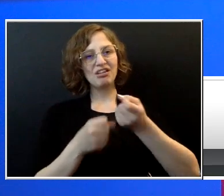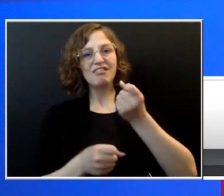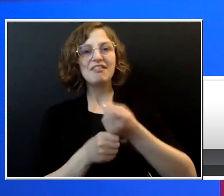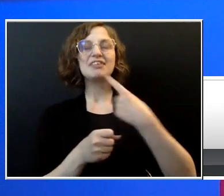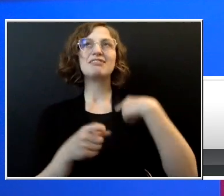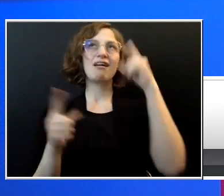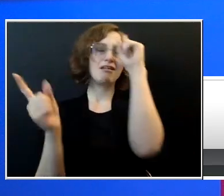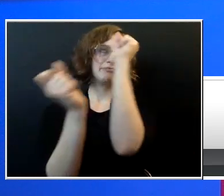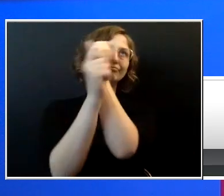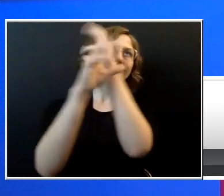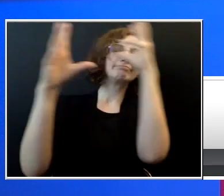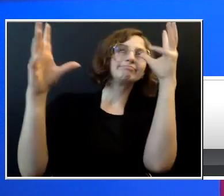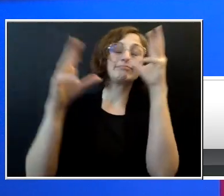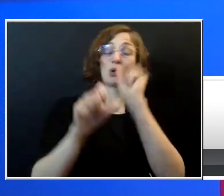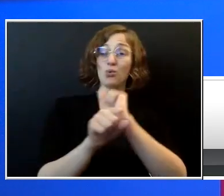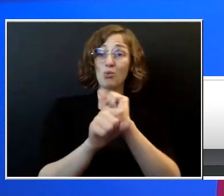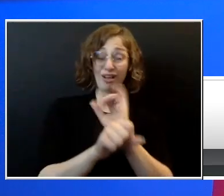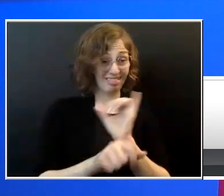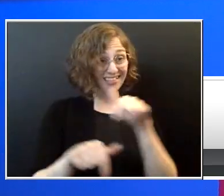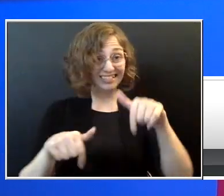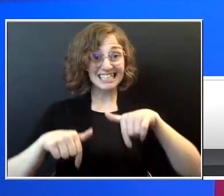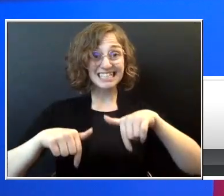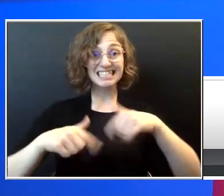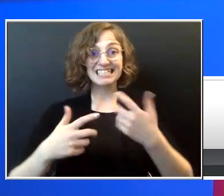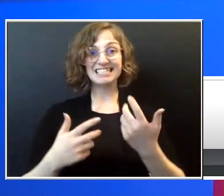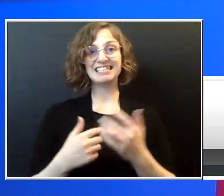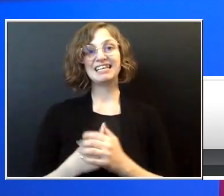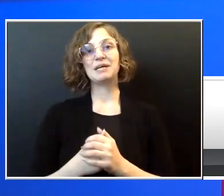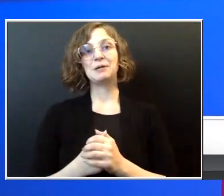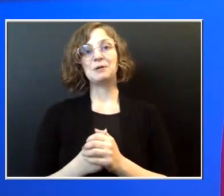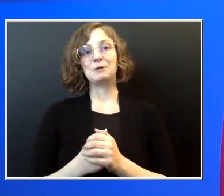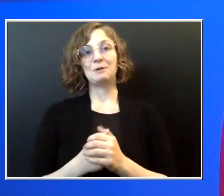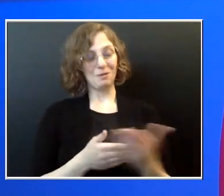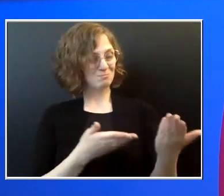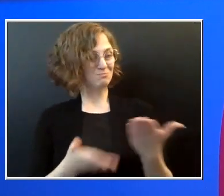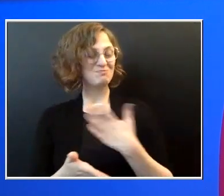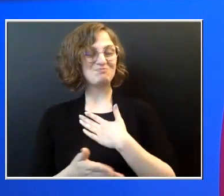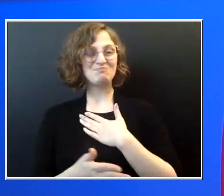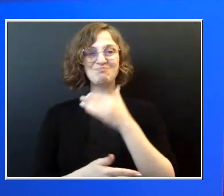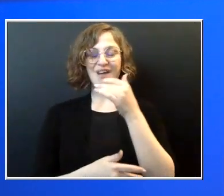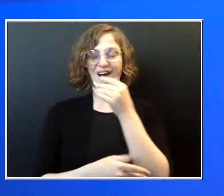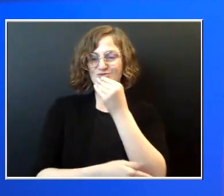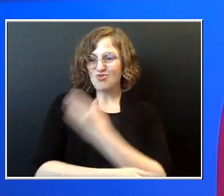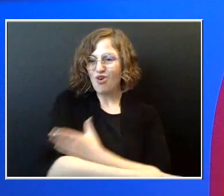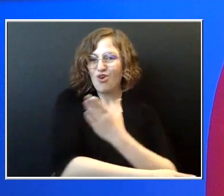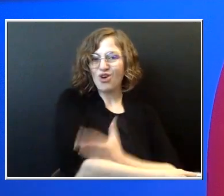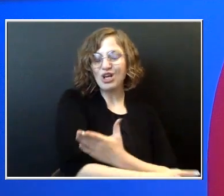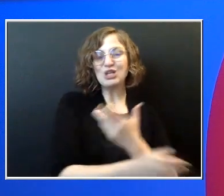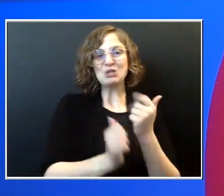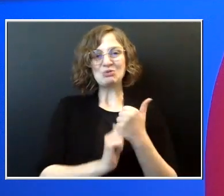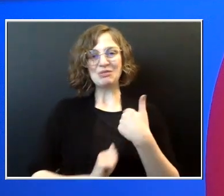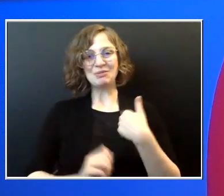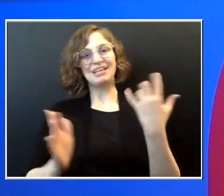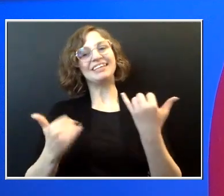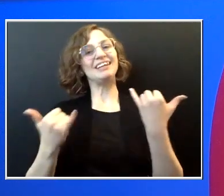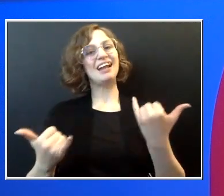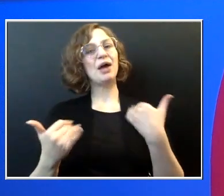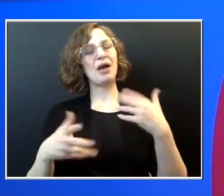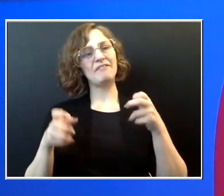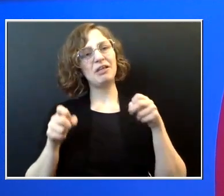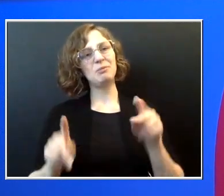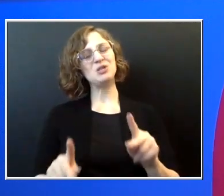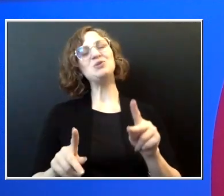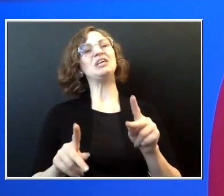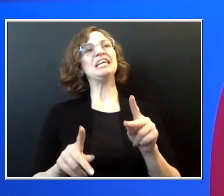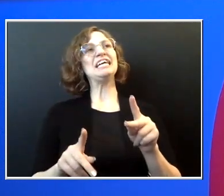this and bring my girls with me. And today, there's an opportunity to make a difference,